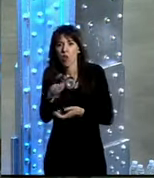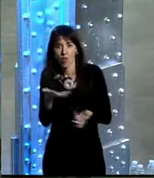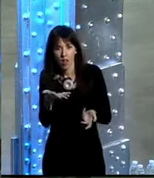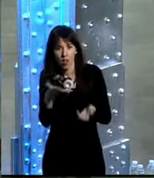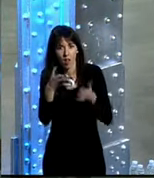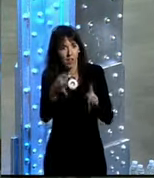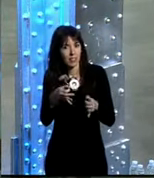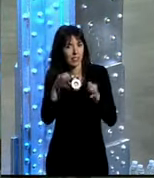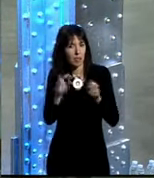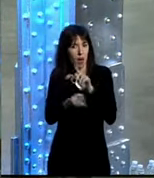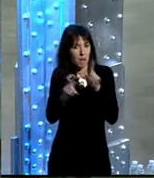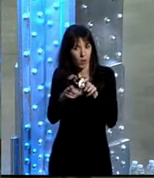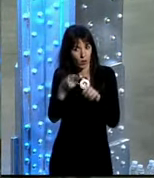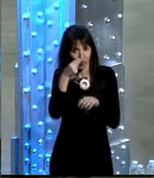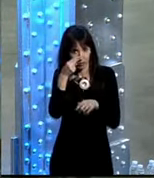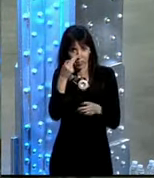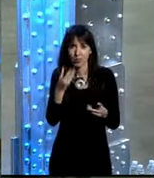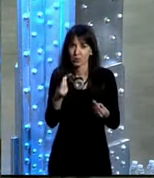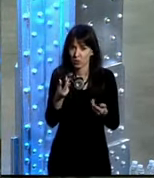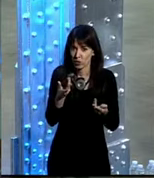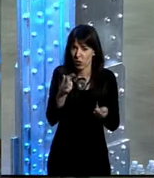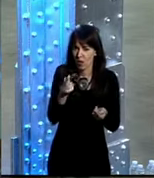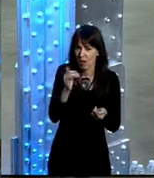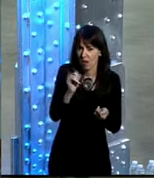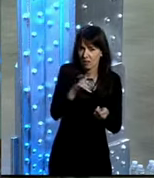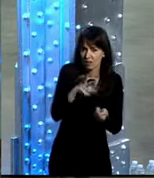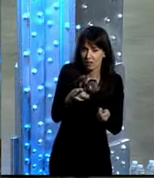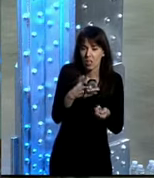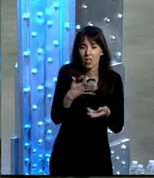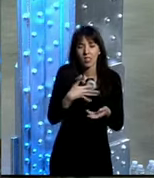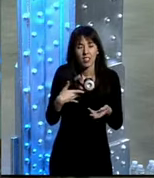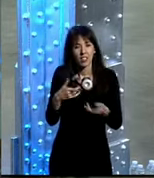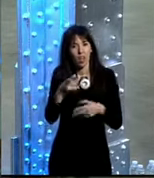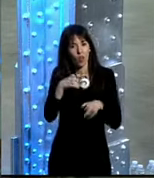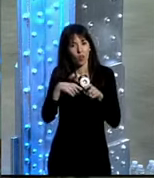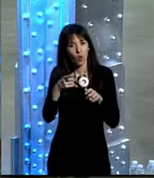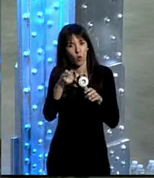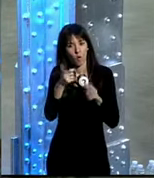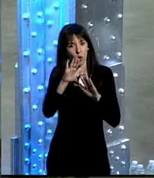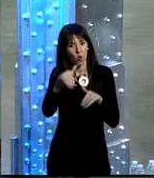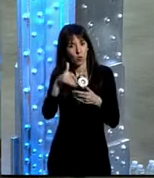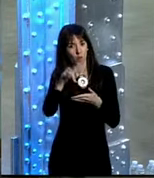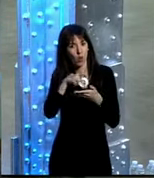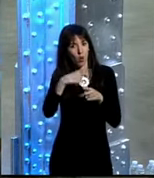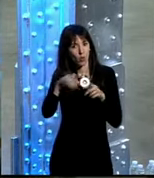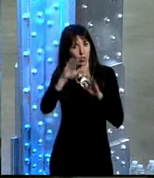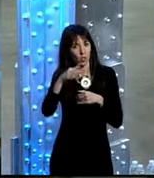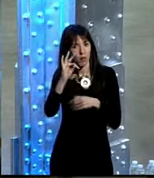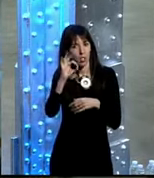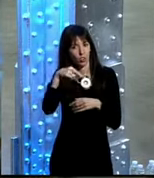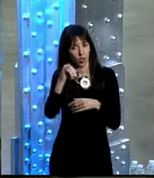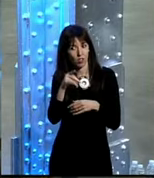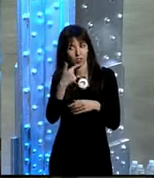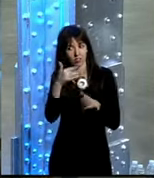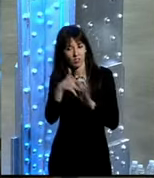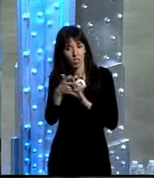about where the money is, and that's always a question that appeals us a great deal. And I would like to go back to one of the last